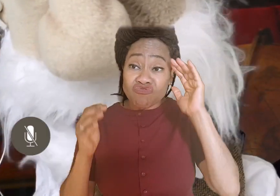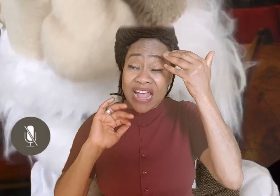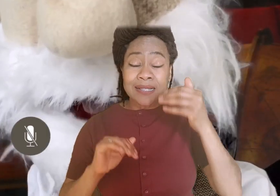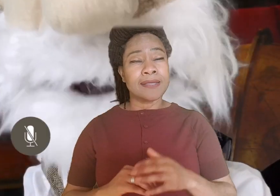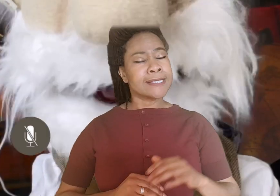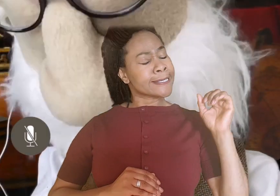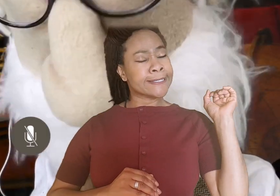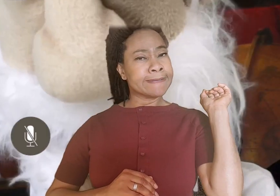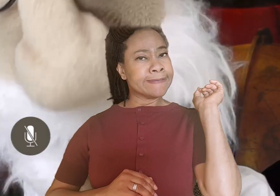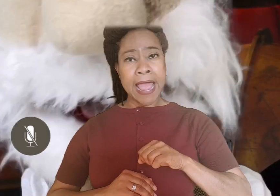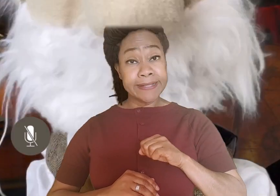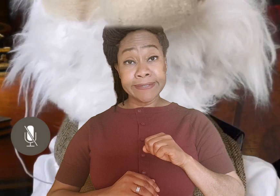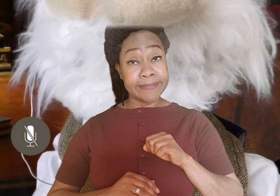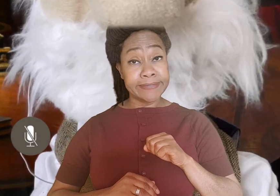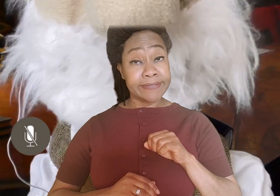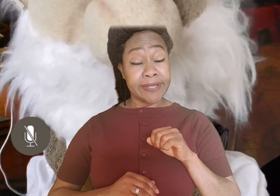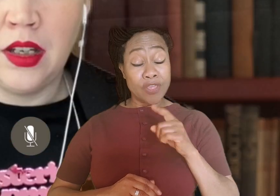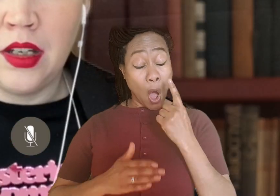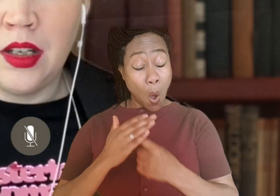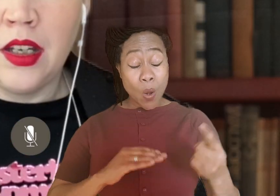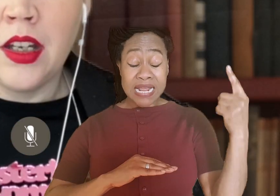only logical assumption.